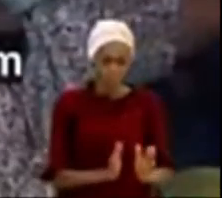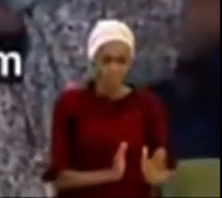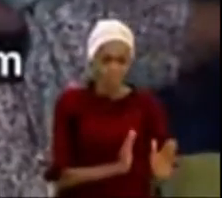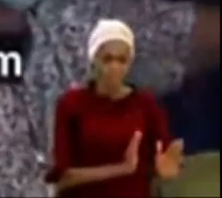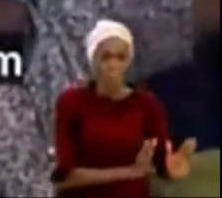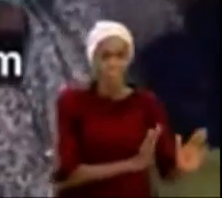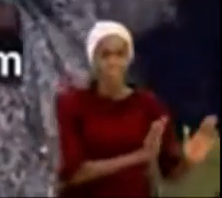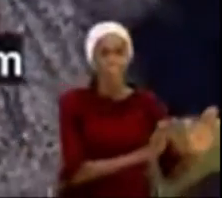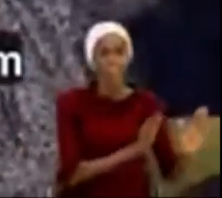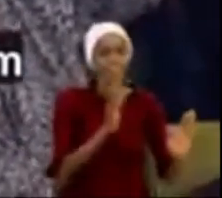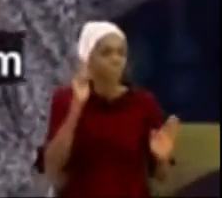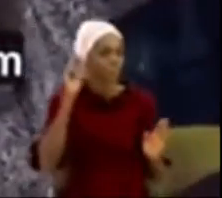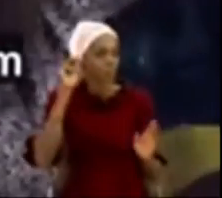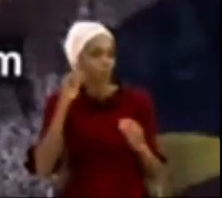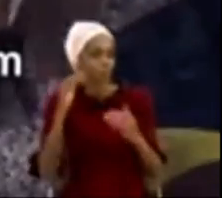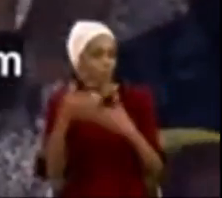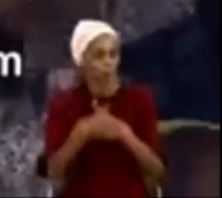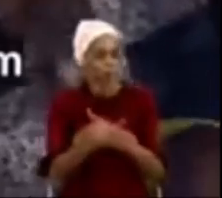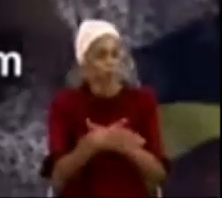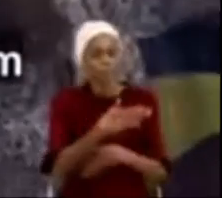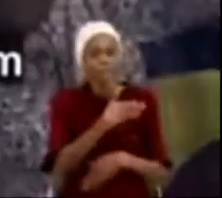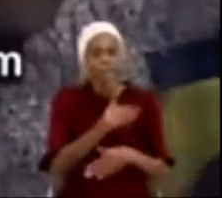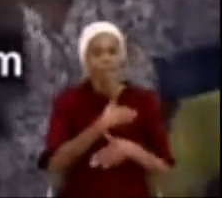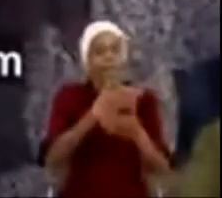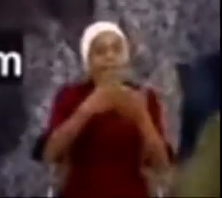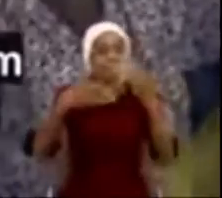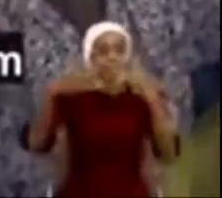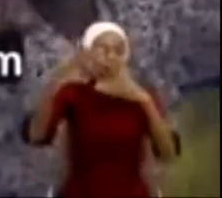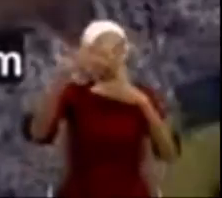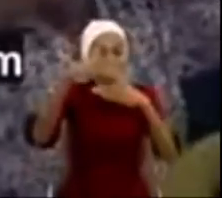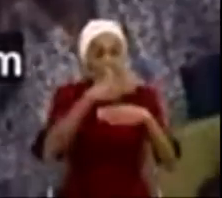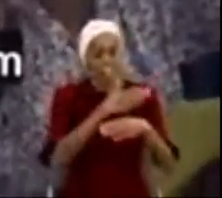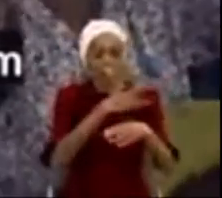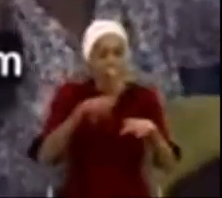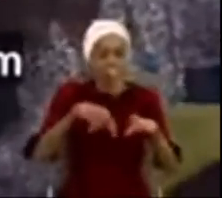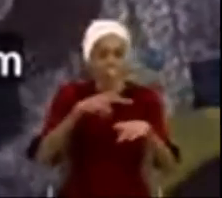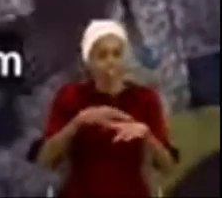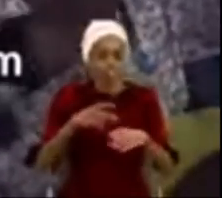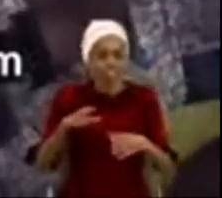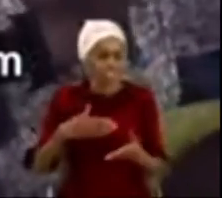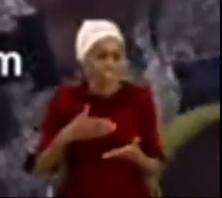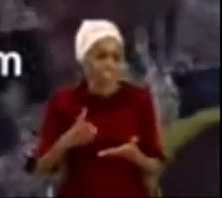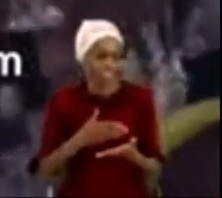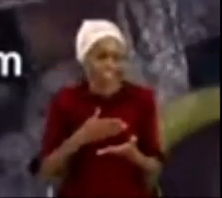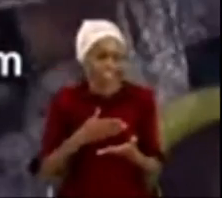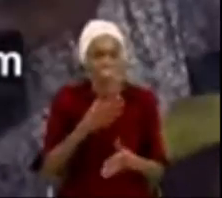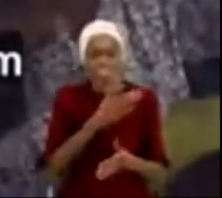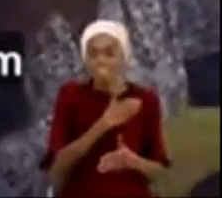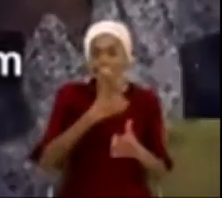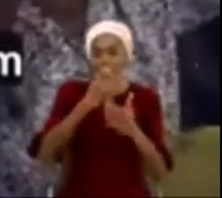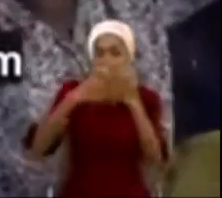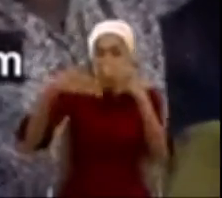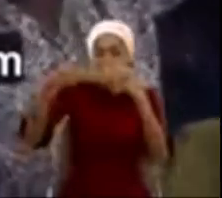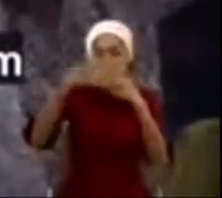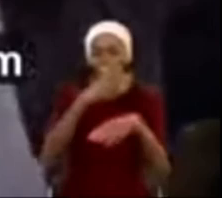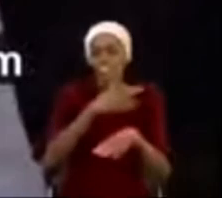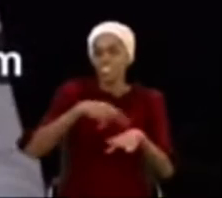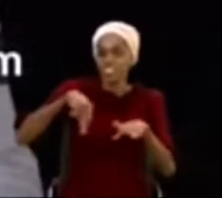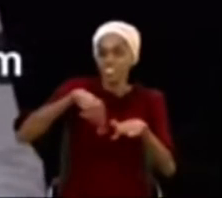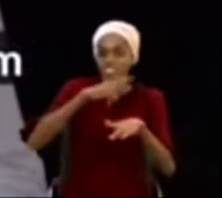and nature sing. Let heaven and nature sing. Let